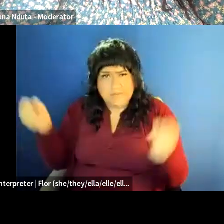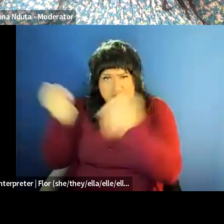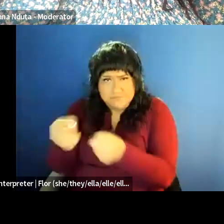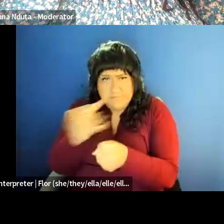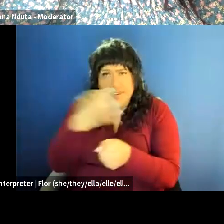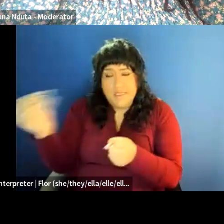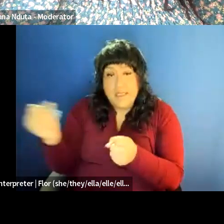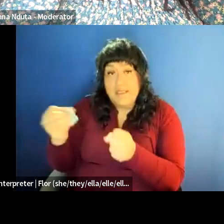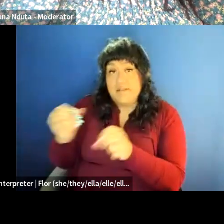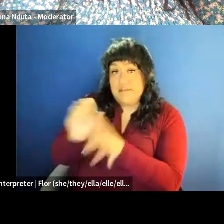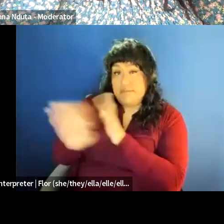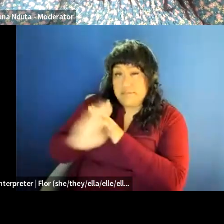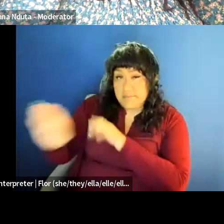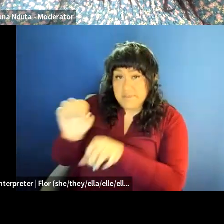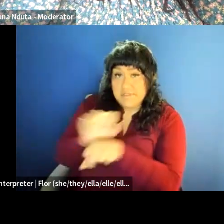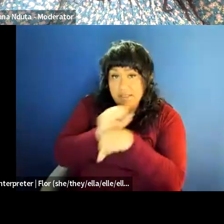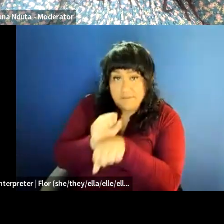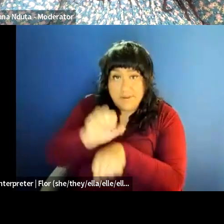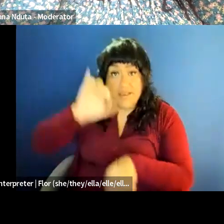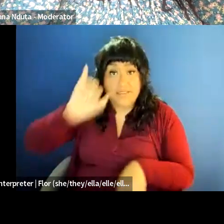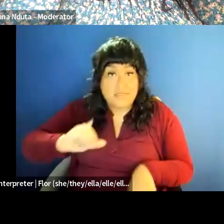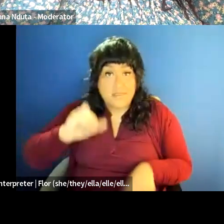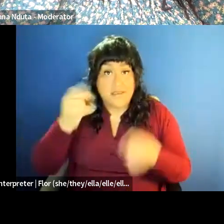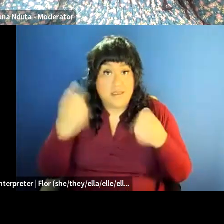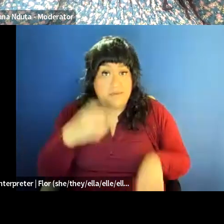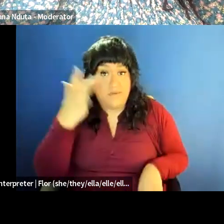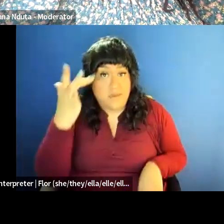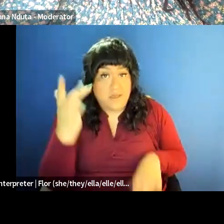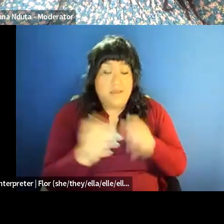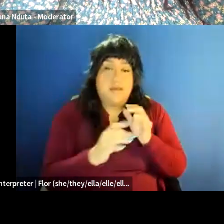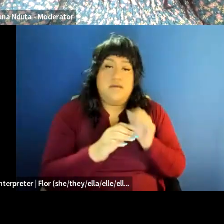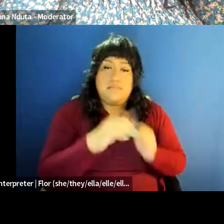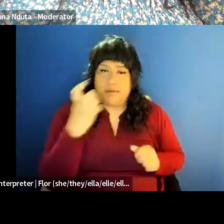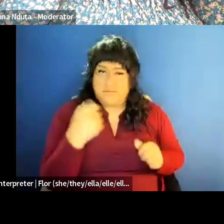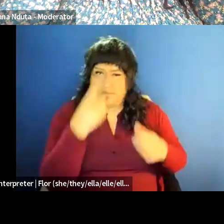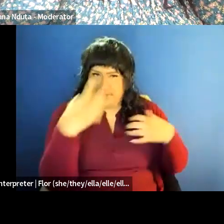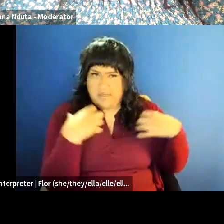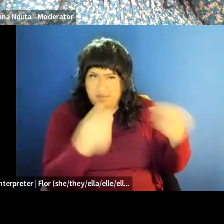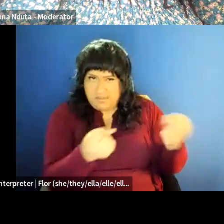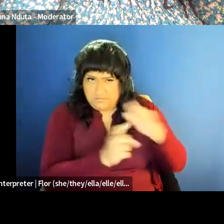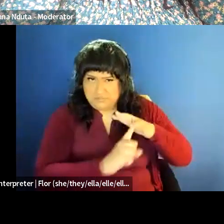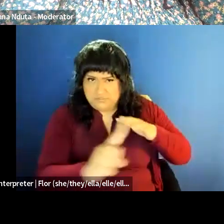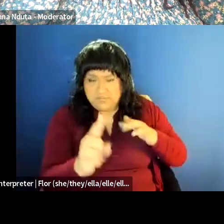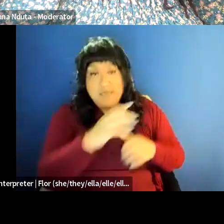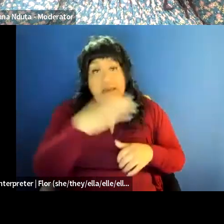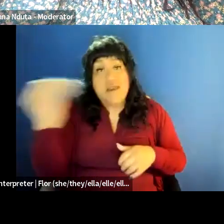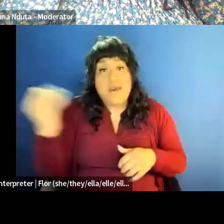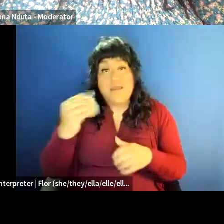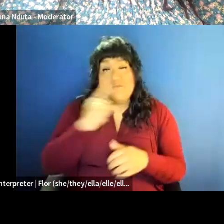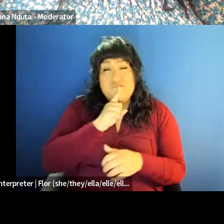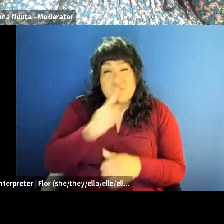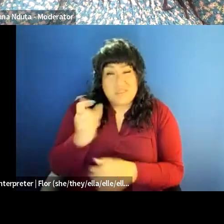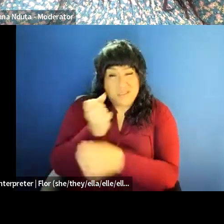slavery as a byproduct of mental illness. Even after the abolition of slavery,